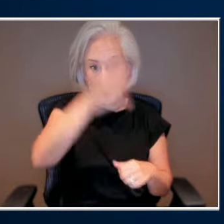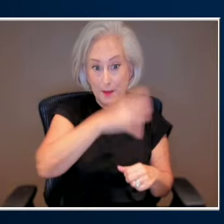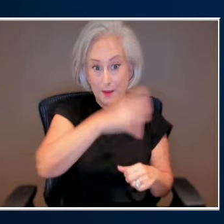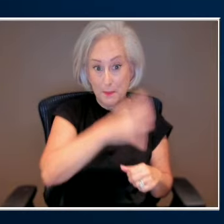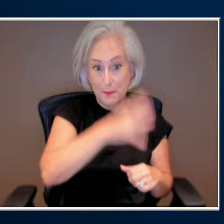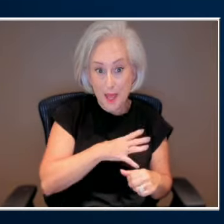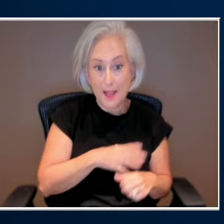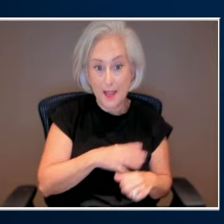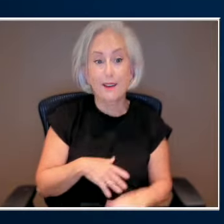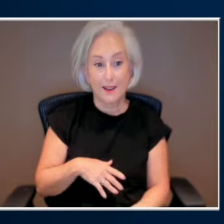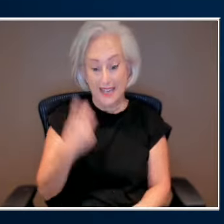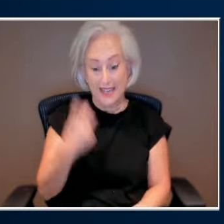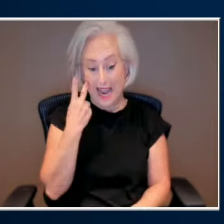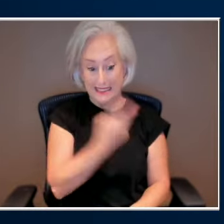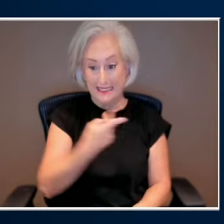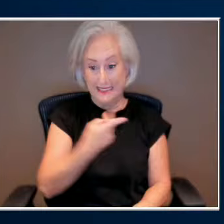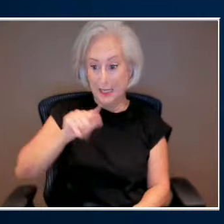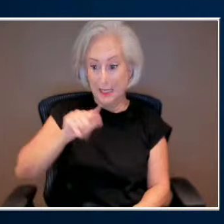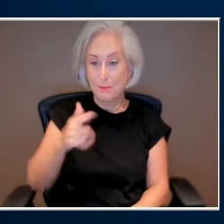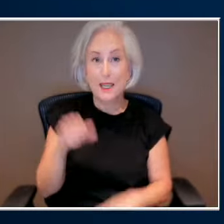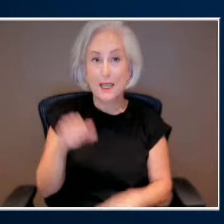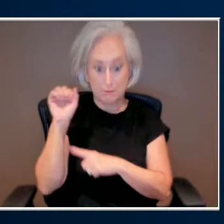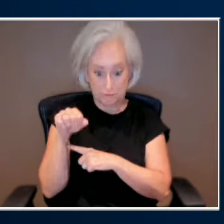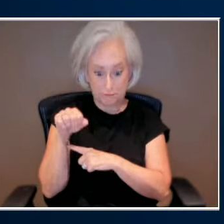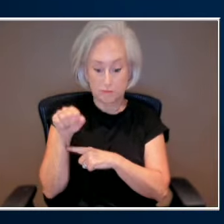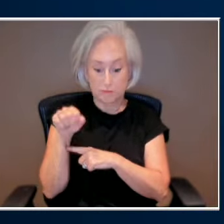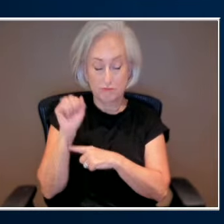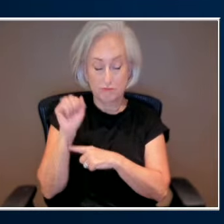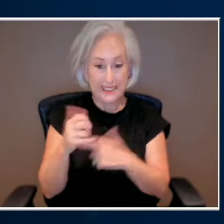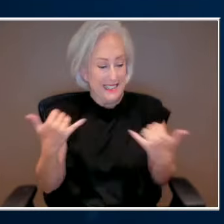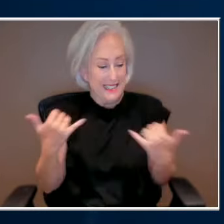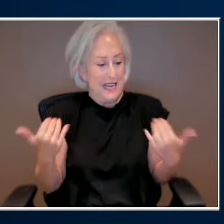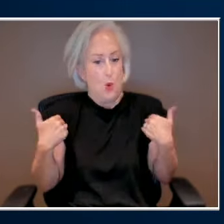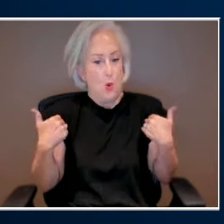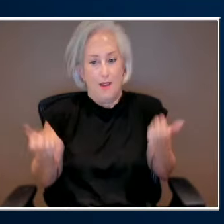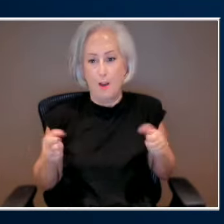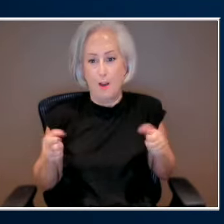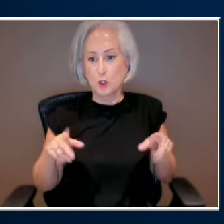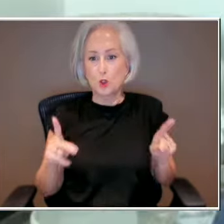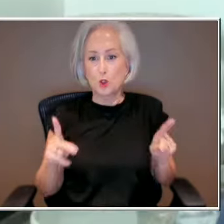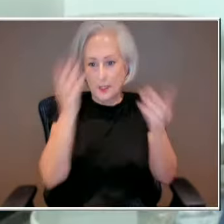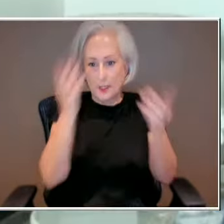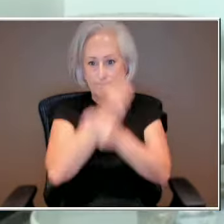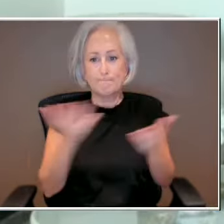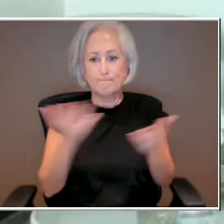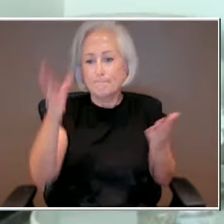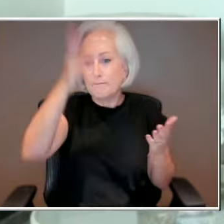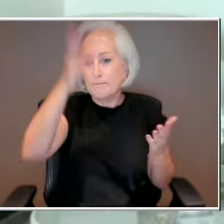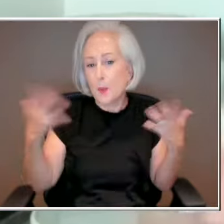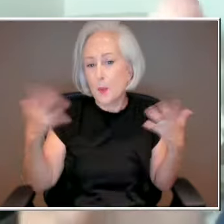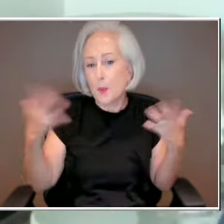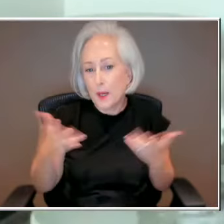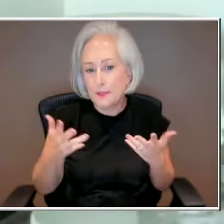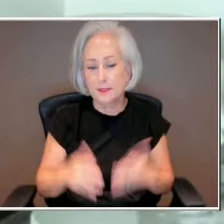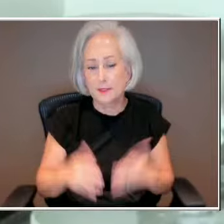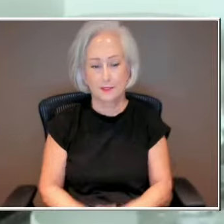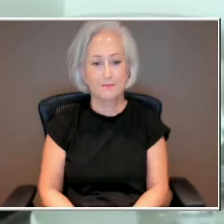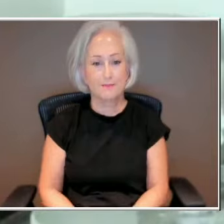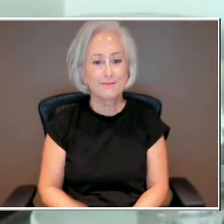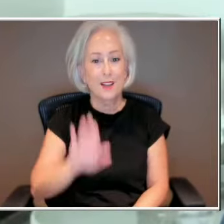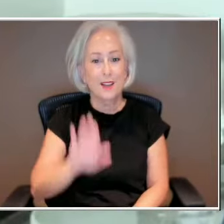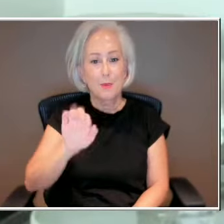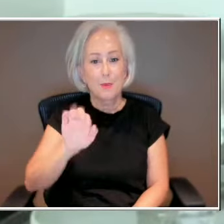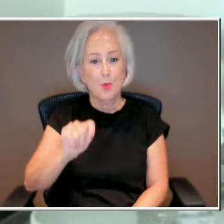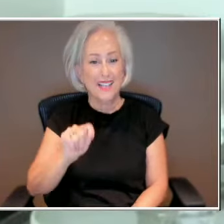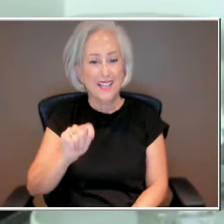her head. I mean, we have this opportunity. What should men know about it? Yeah. I think Bret is not my patient, but I'm